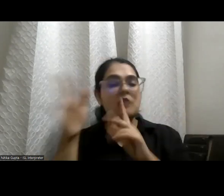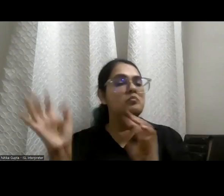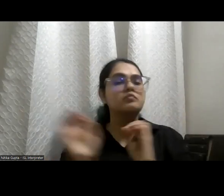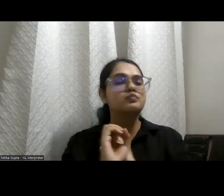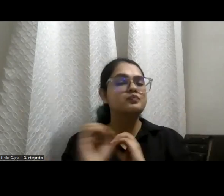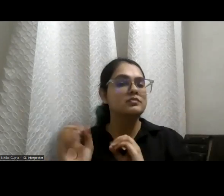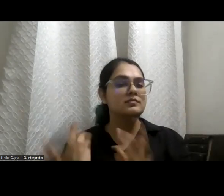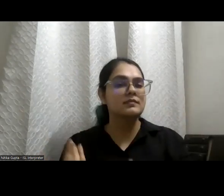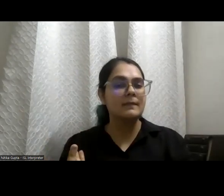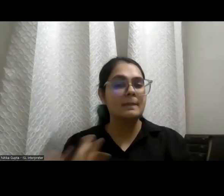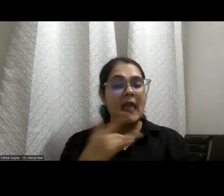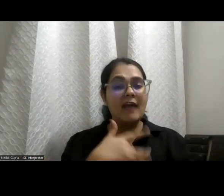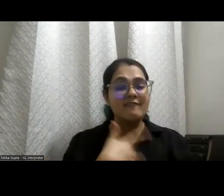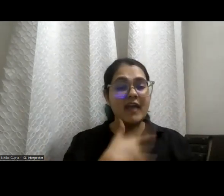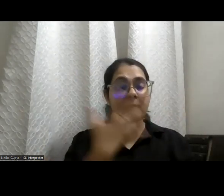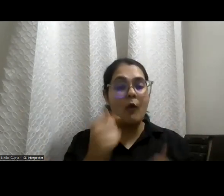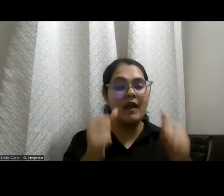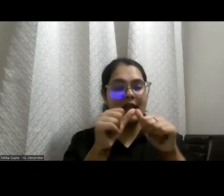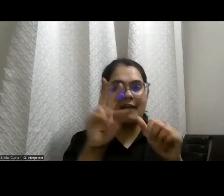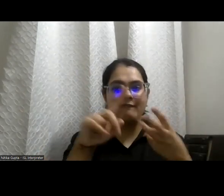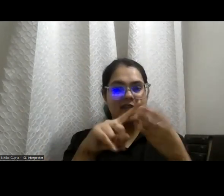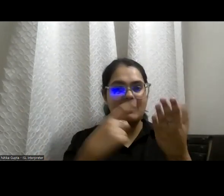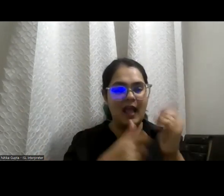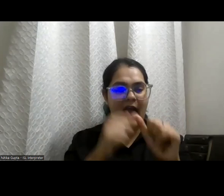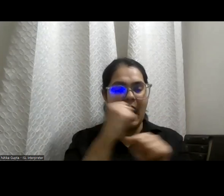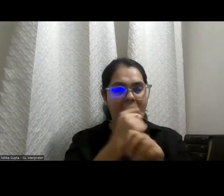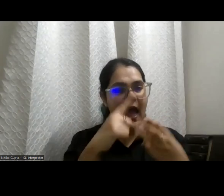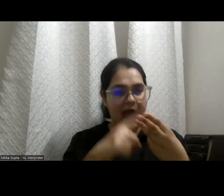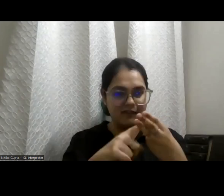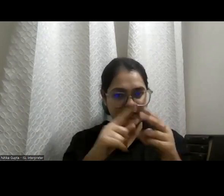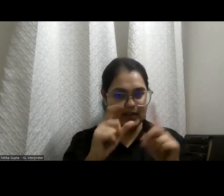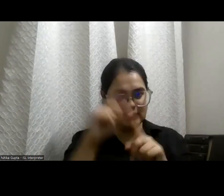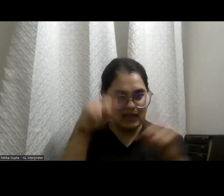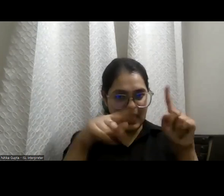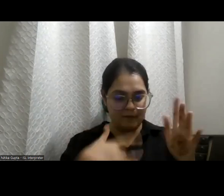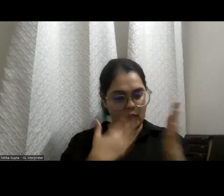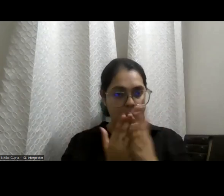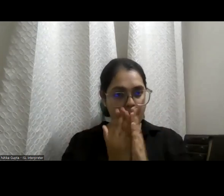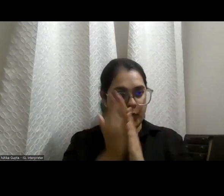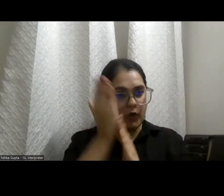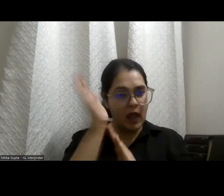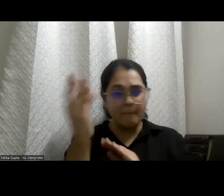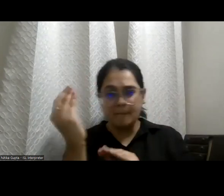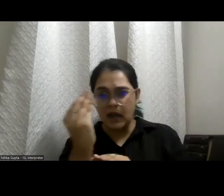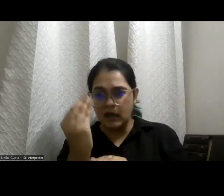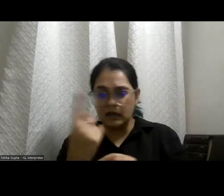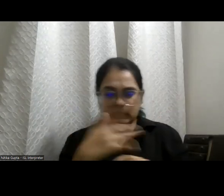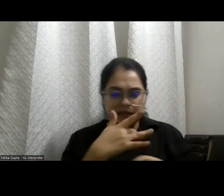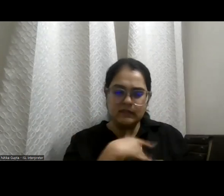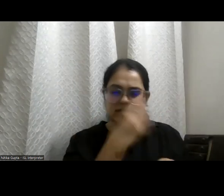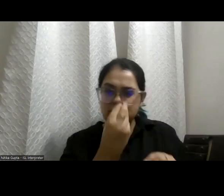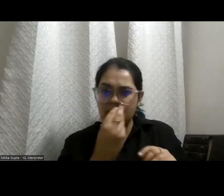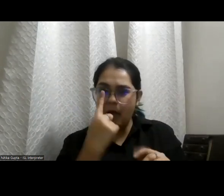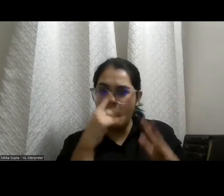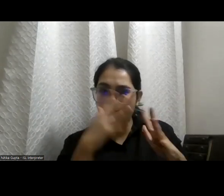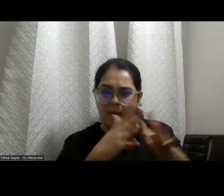the total average data shows progress, but if you dissect, you'll find there are pockets where still women are